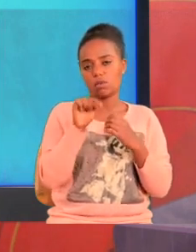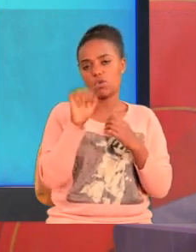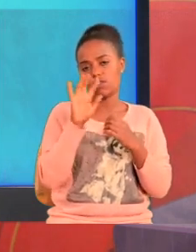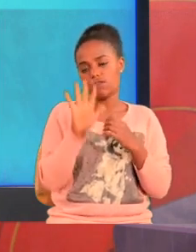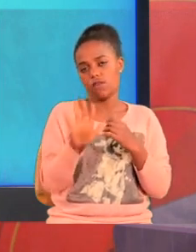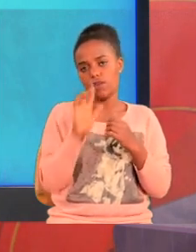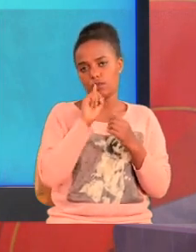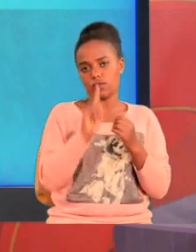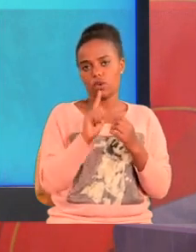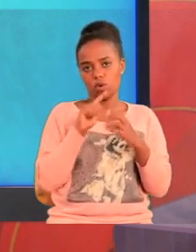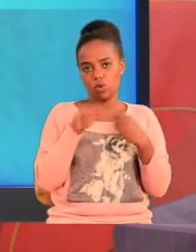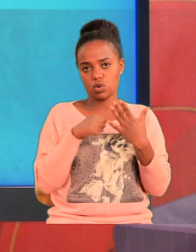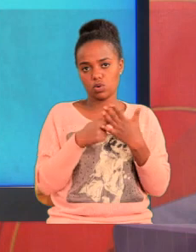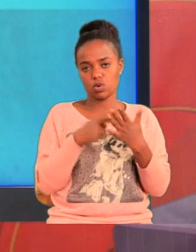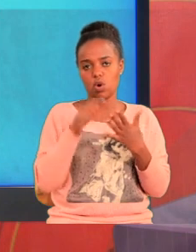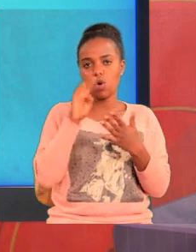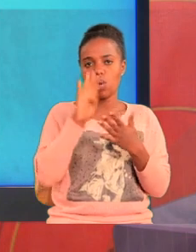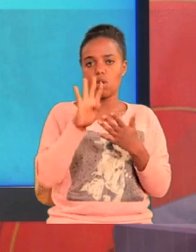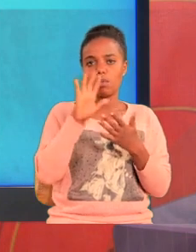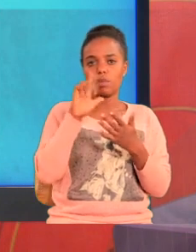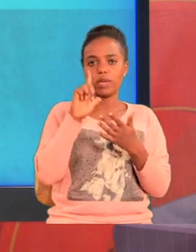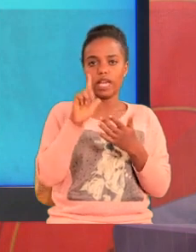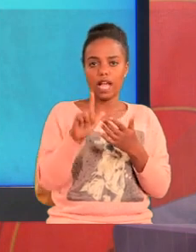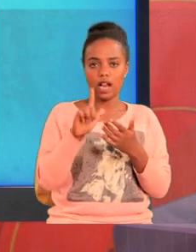So here BL it is